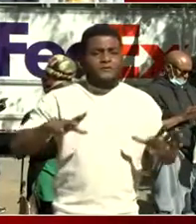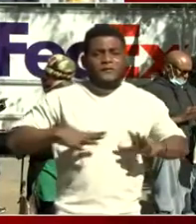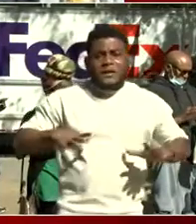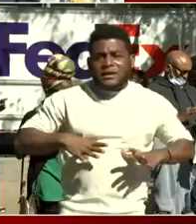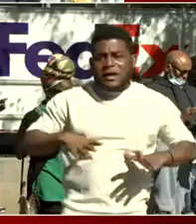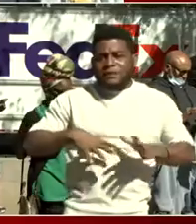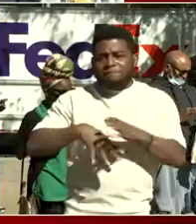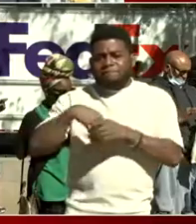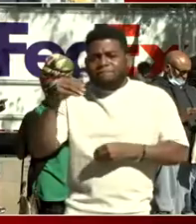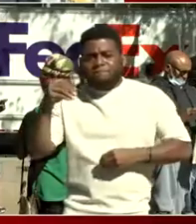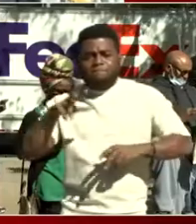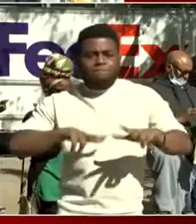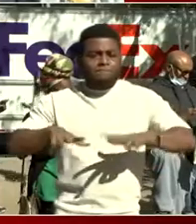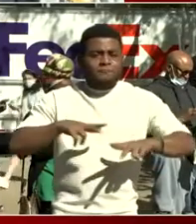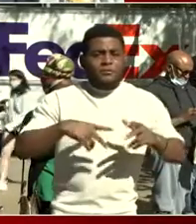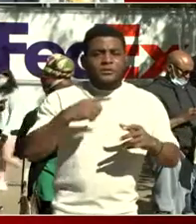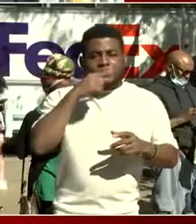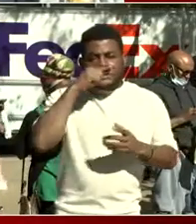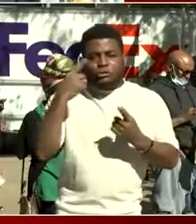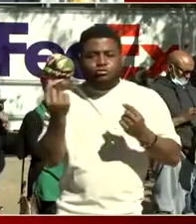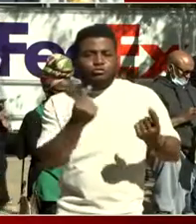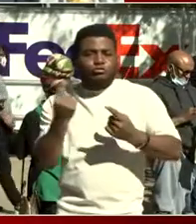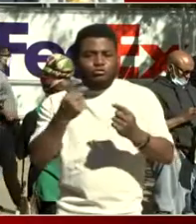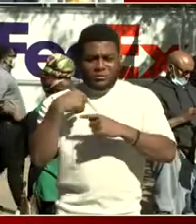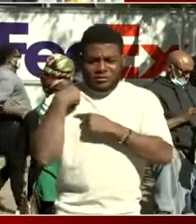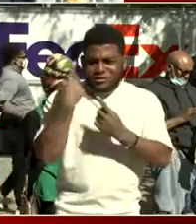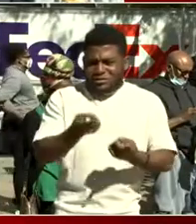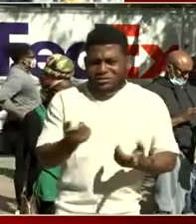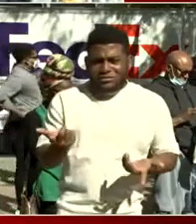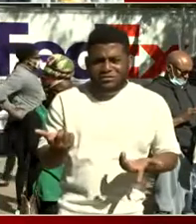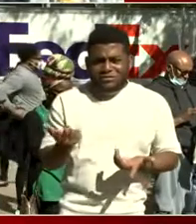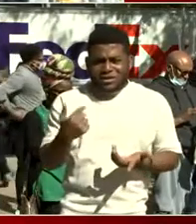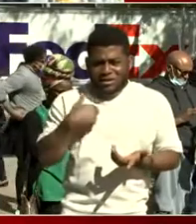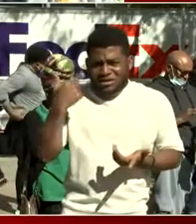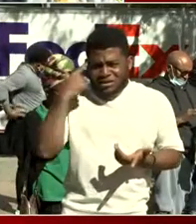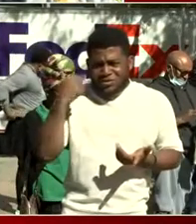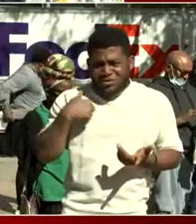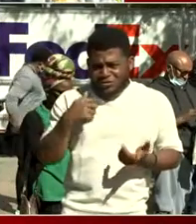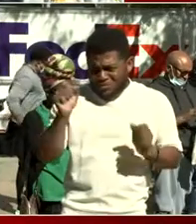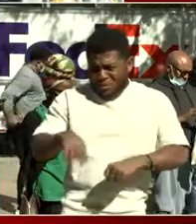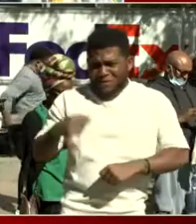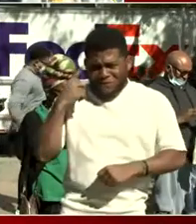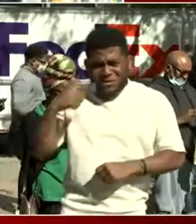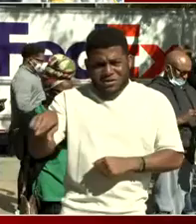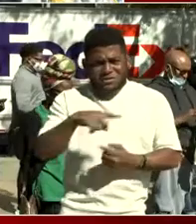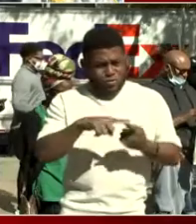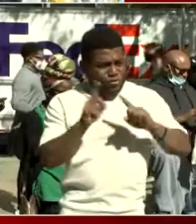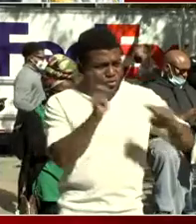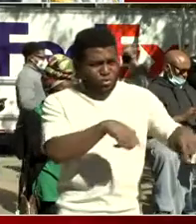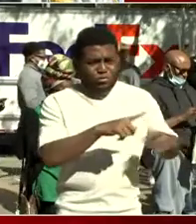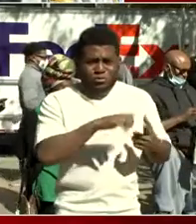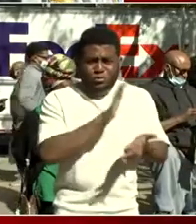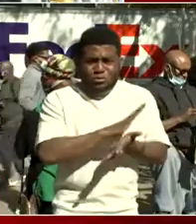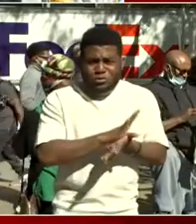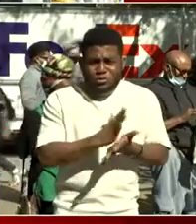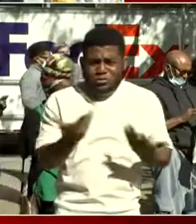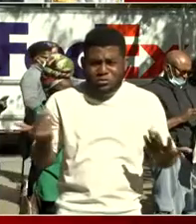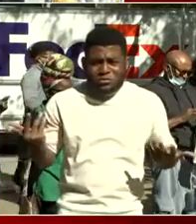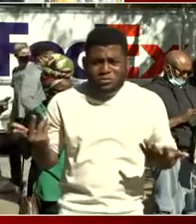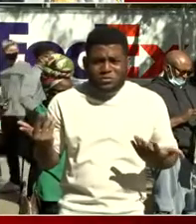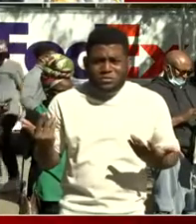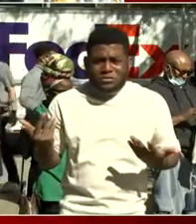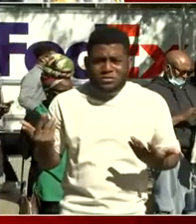They're doing all of those things. So it's also possible for them to go into school buildings that have been invested